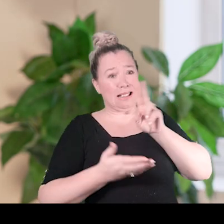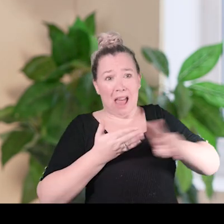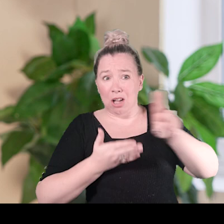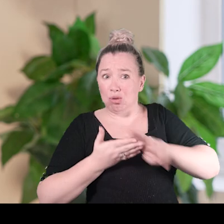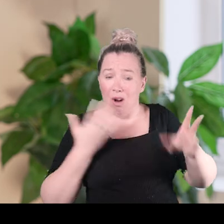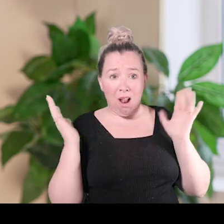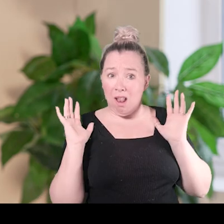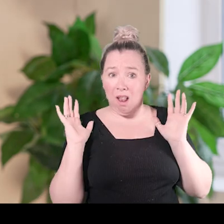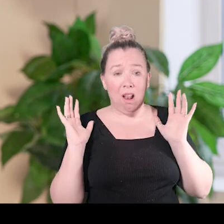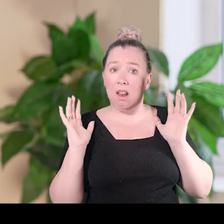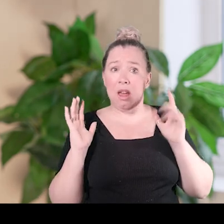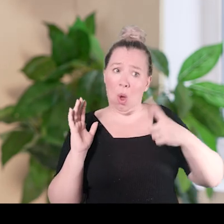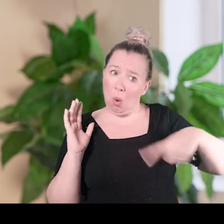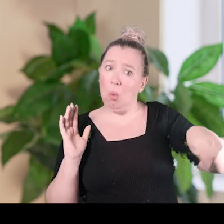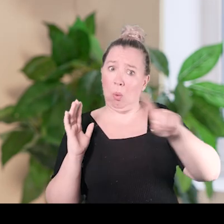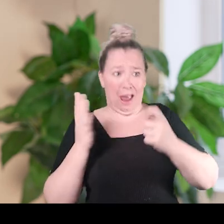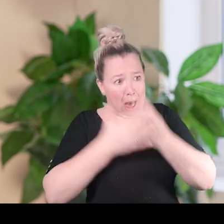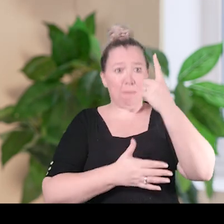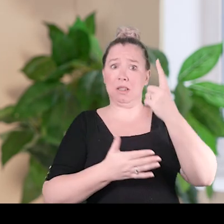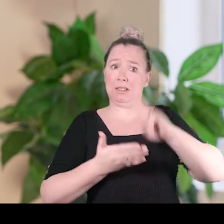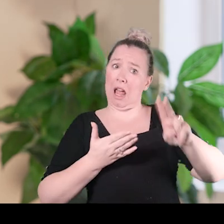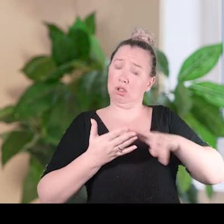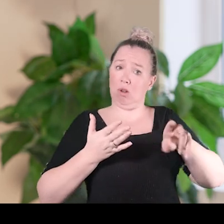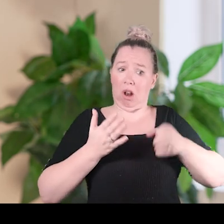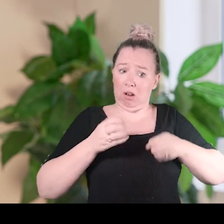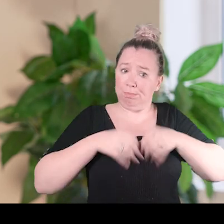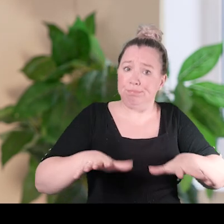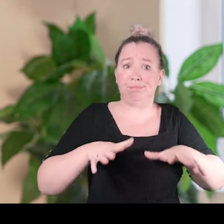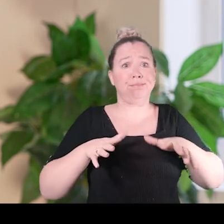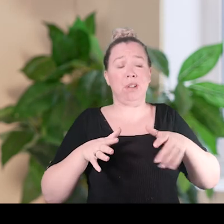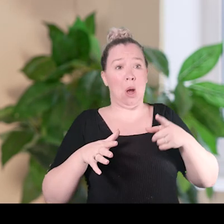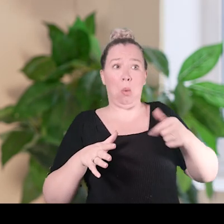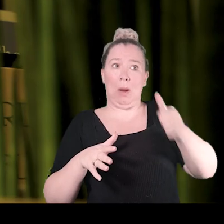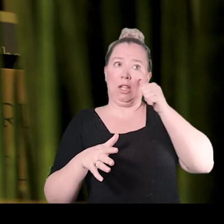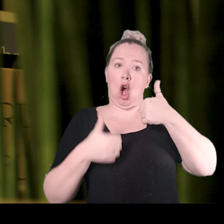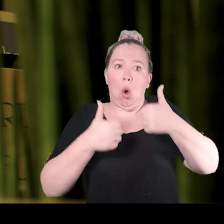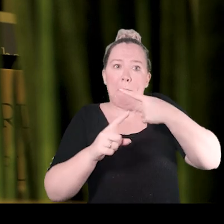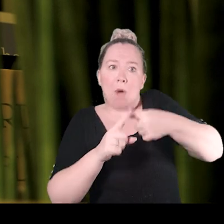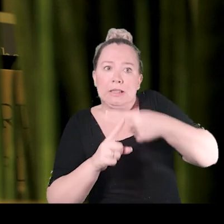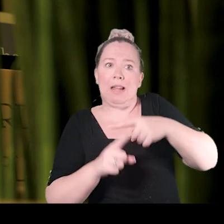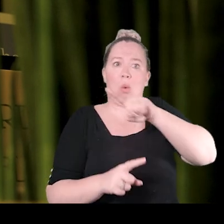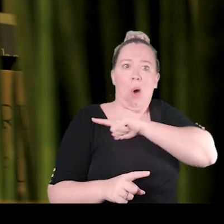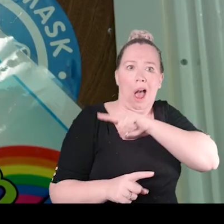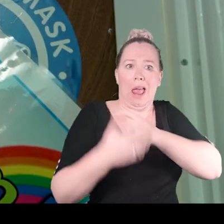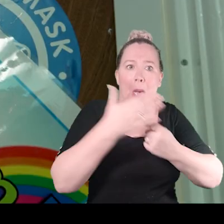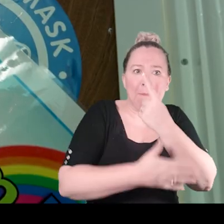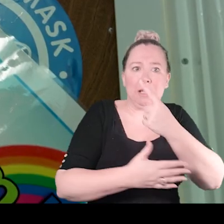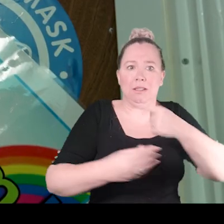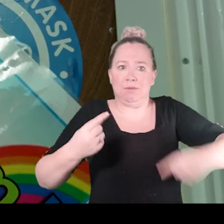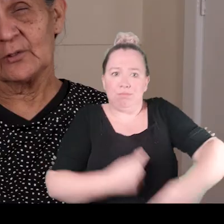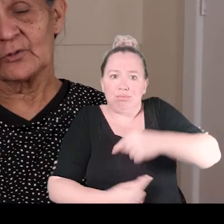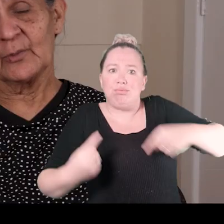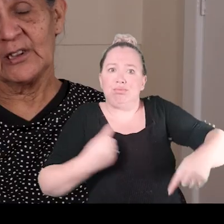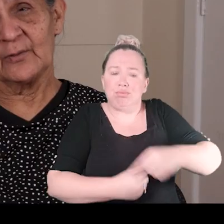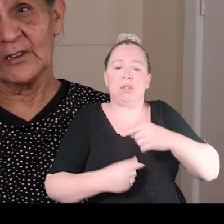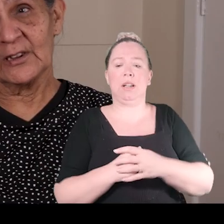natural that happens, and it's also a good thing because we know what it's doing, we know what it's there for. We've been